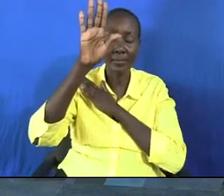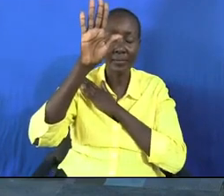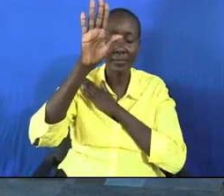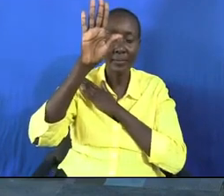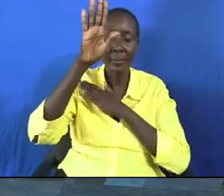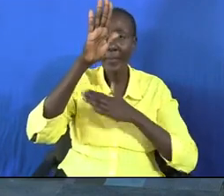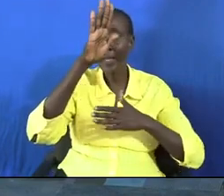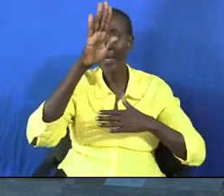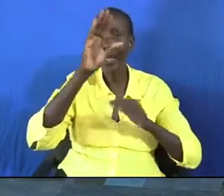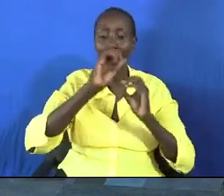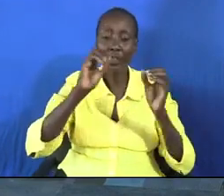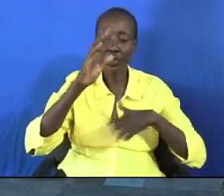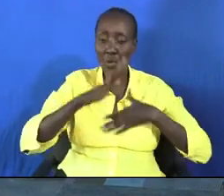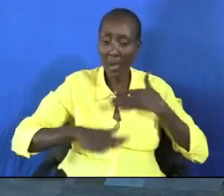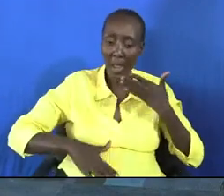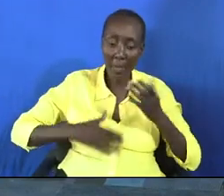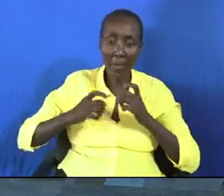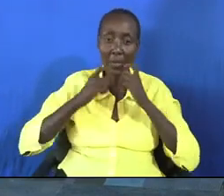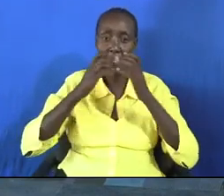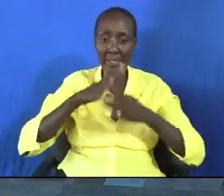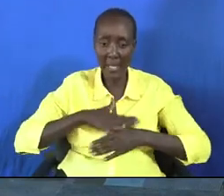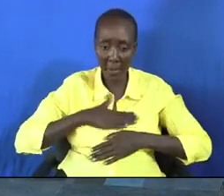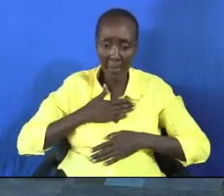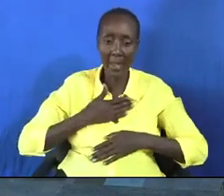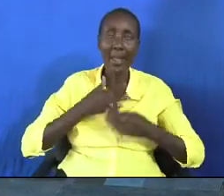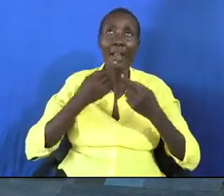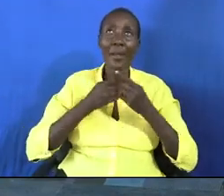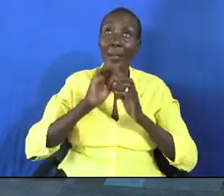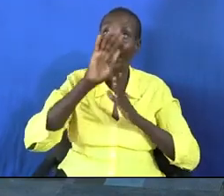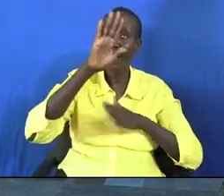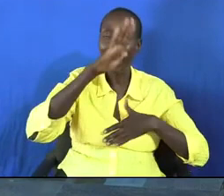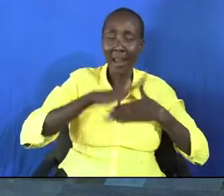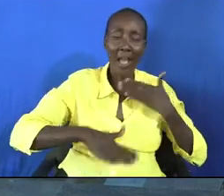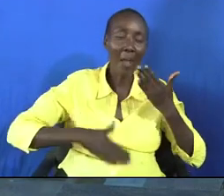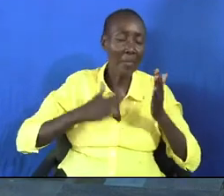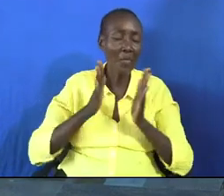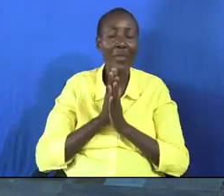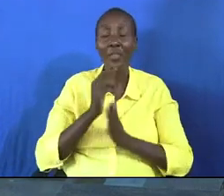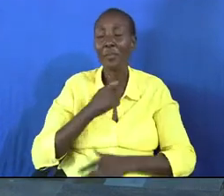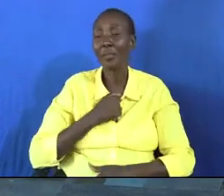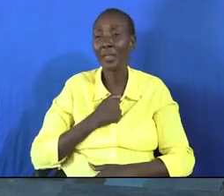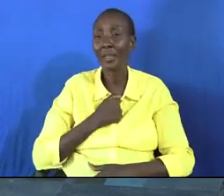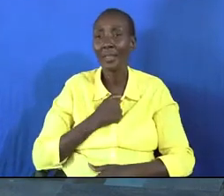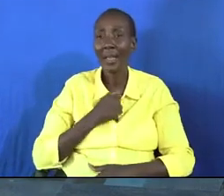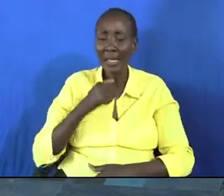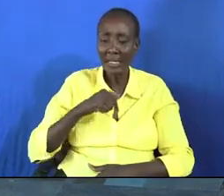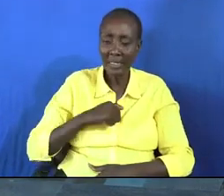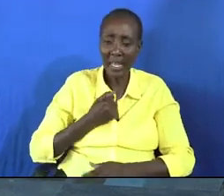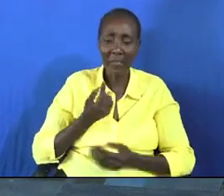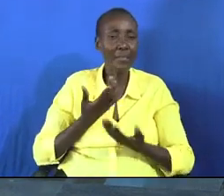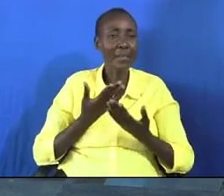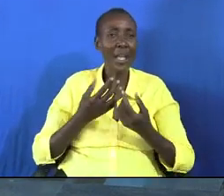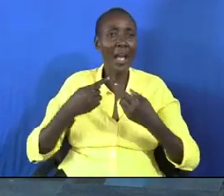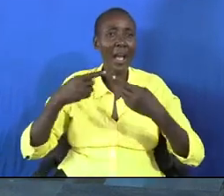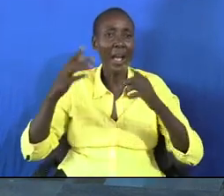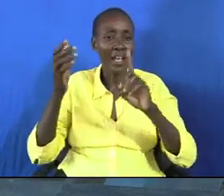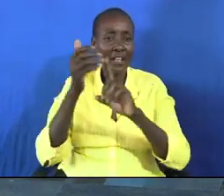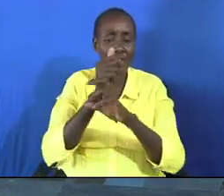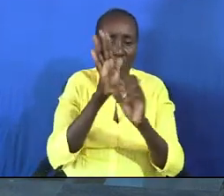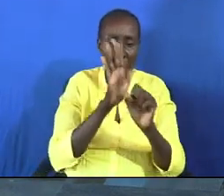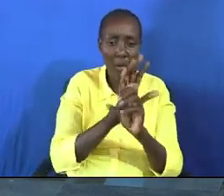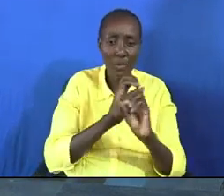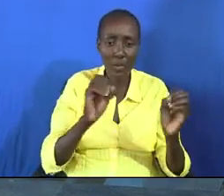he is not happy with what I've done, but he is pleased with me, not because of my performance,